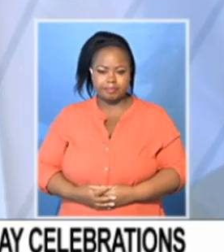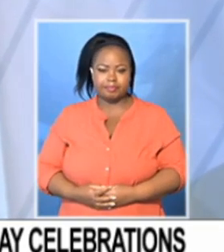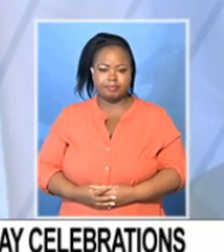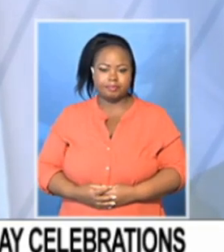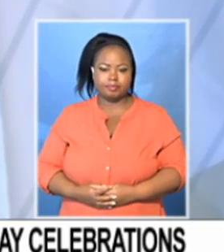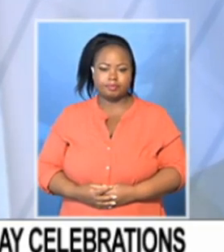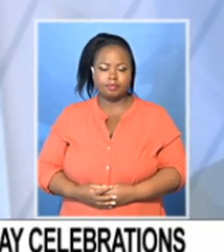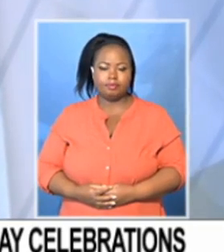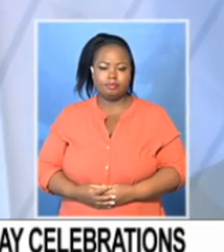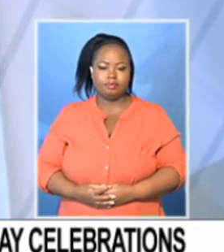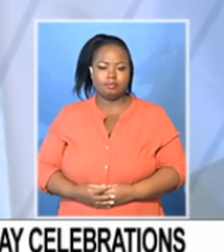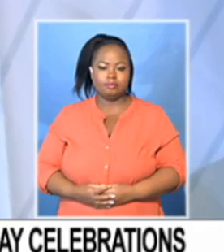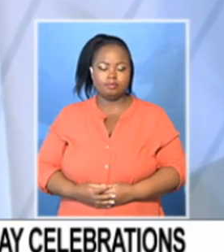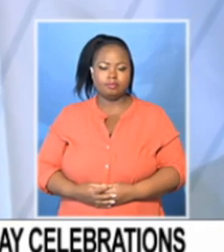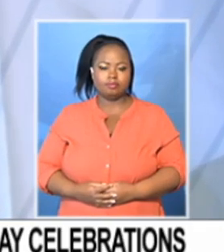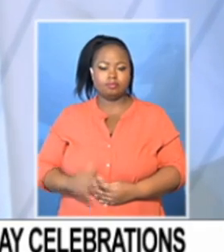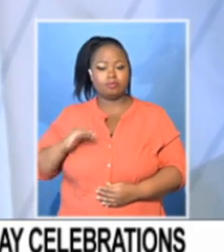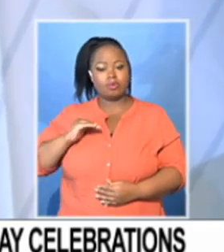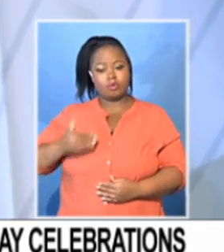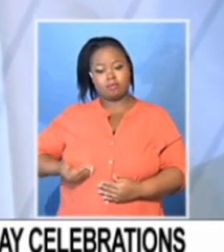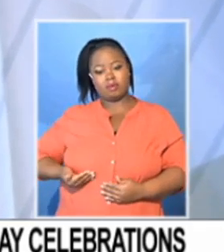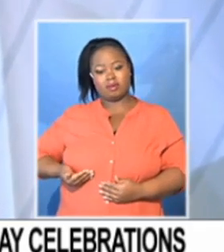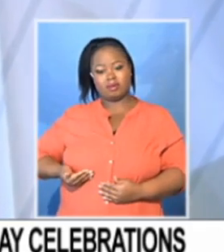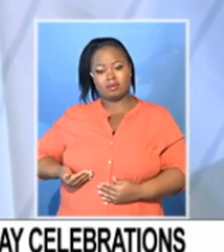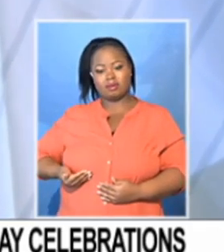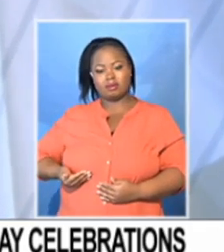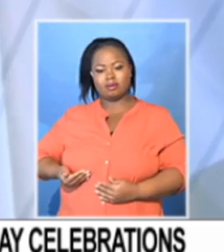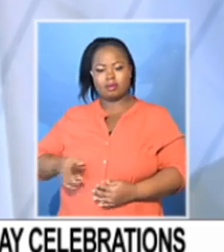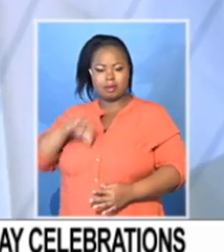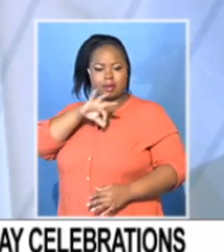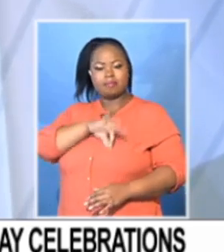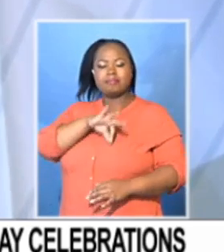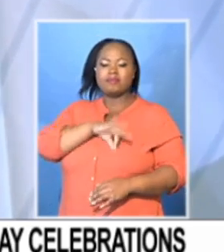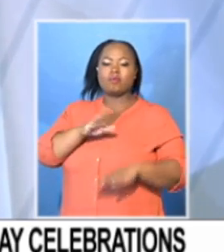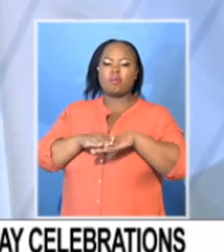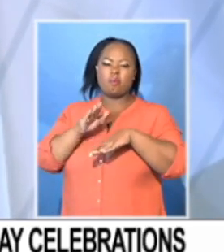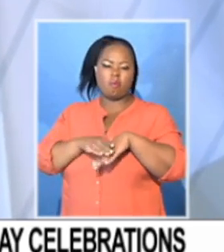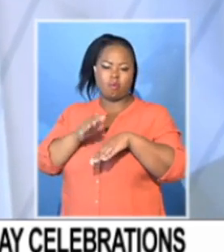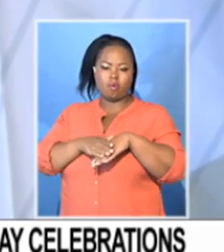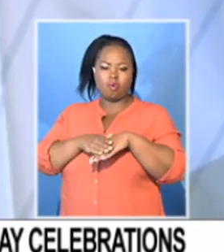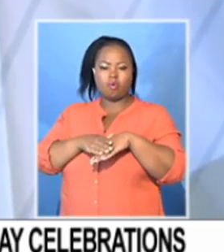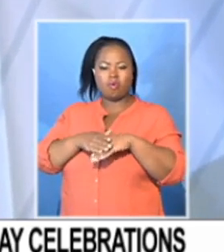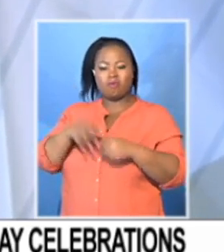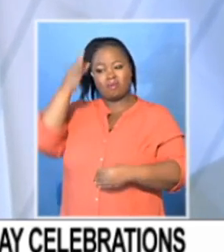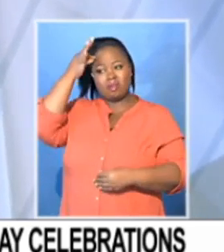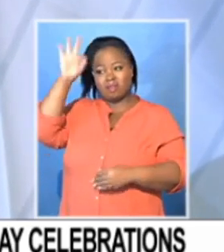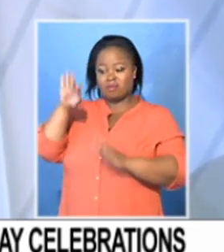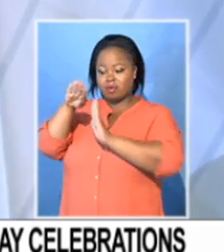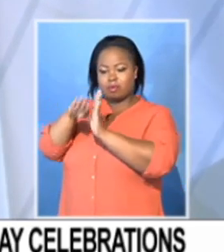Women are the primary beneficiaries of government's programs aimed